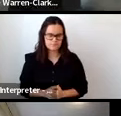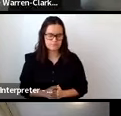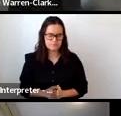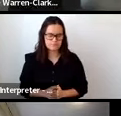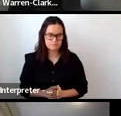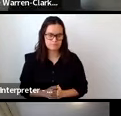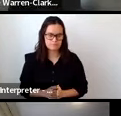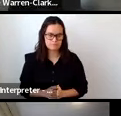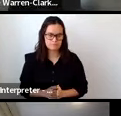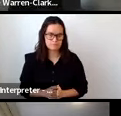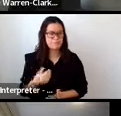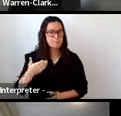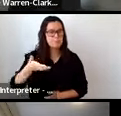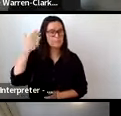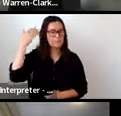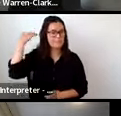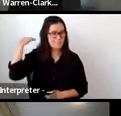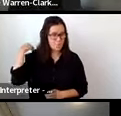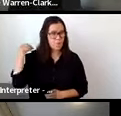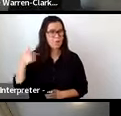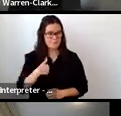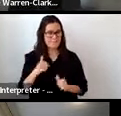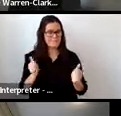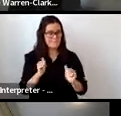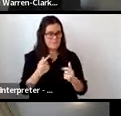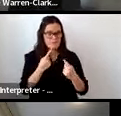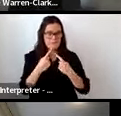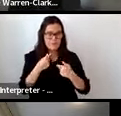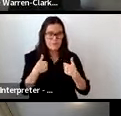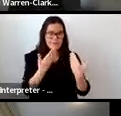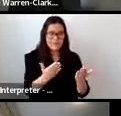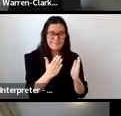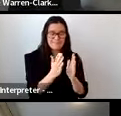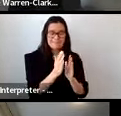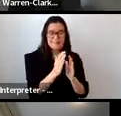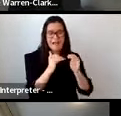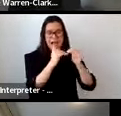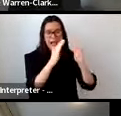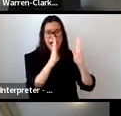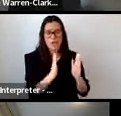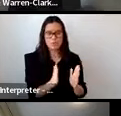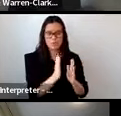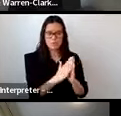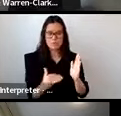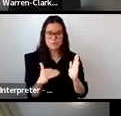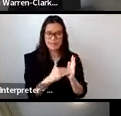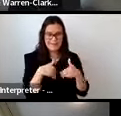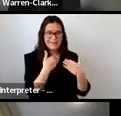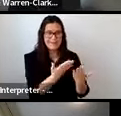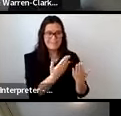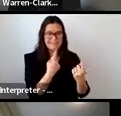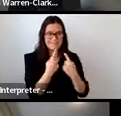provided information type to Aotearoa Housing New Zealand on how to